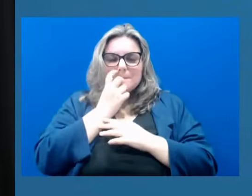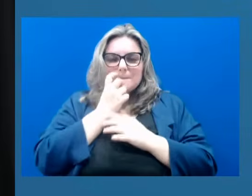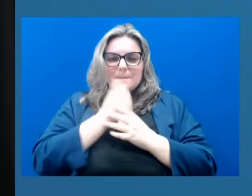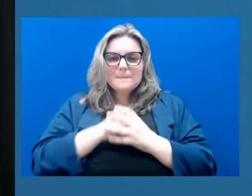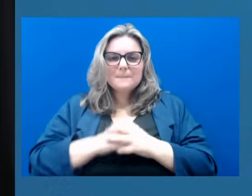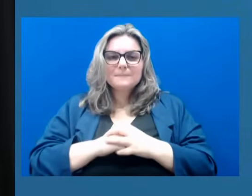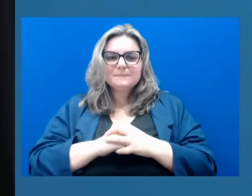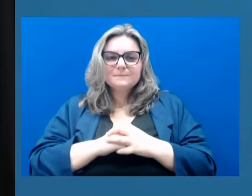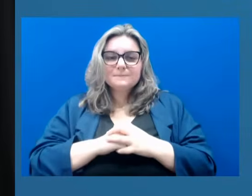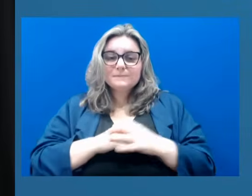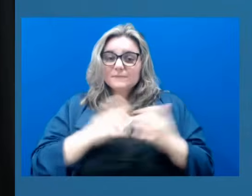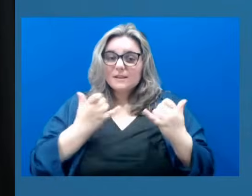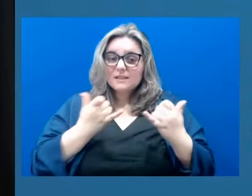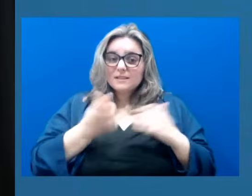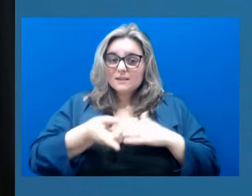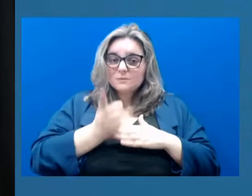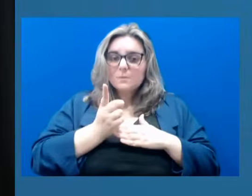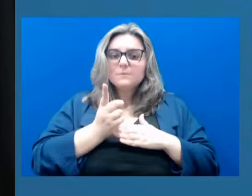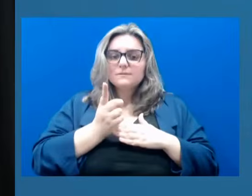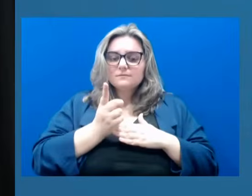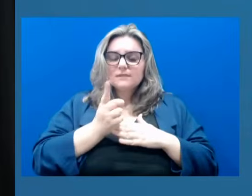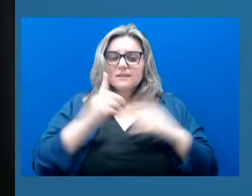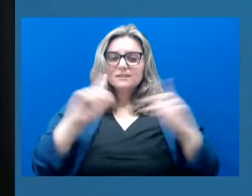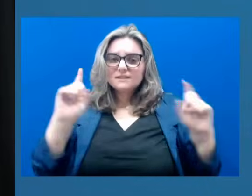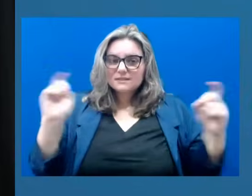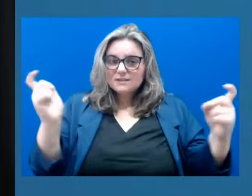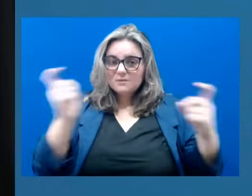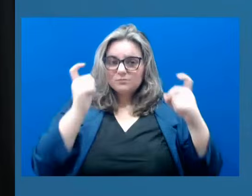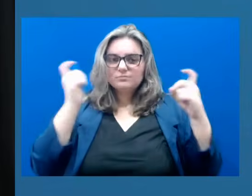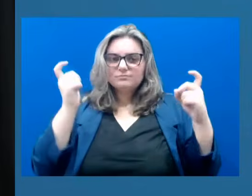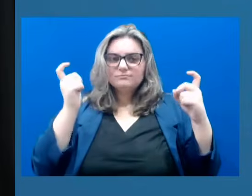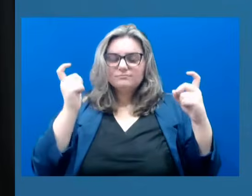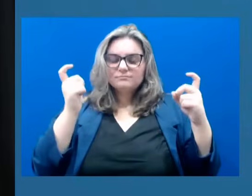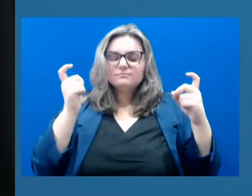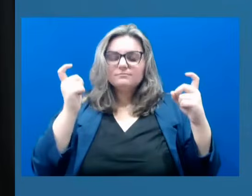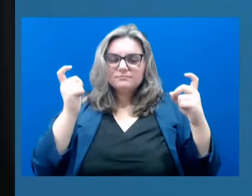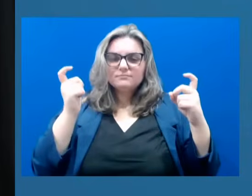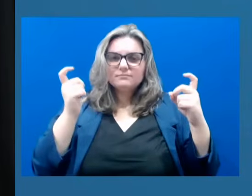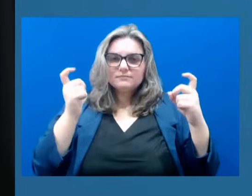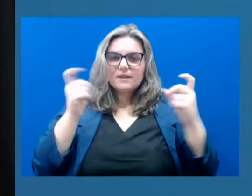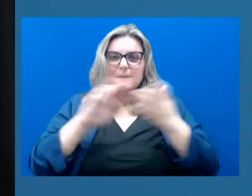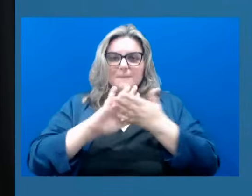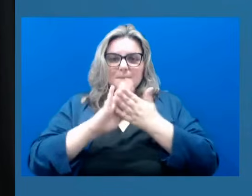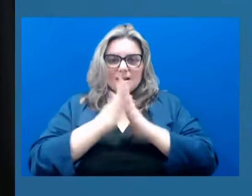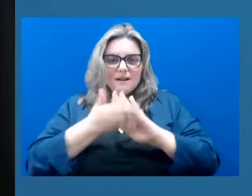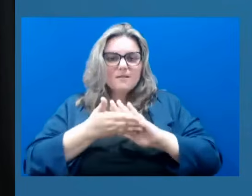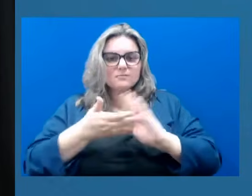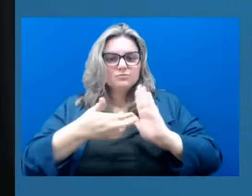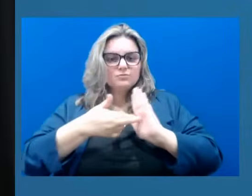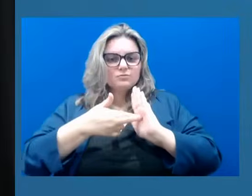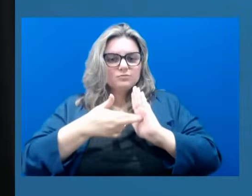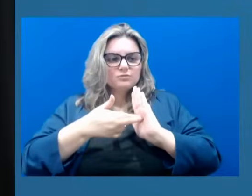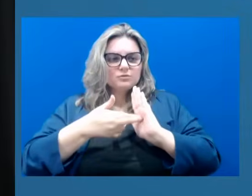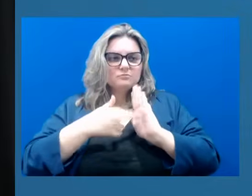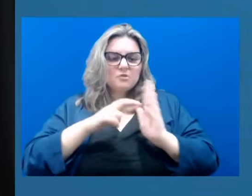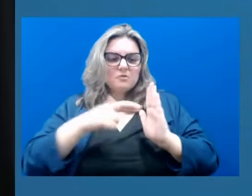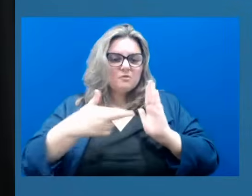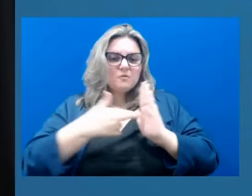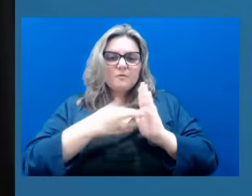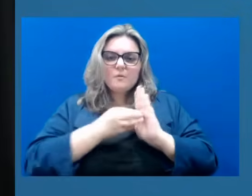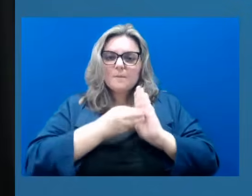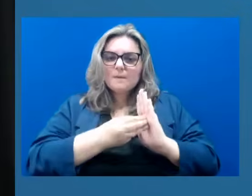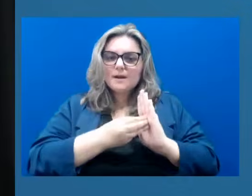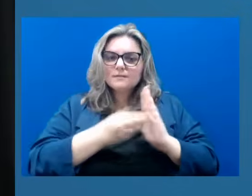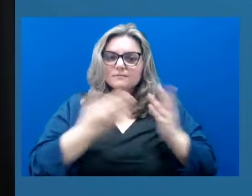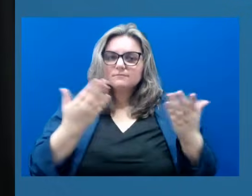this moment is a celebratory moment, and it becomes a role model moment, the New Rochelle moment, so